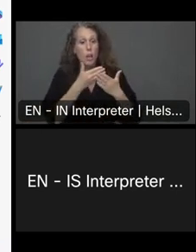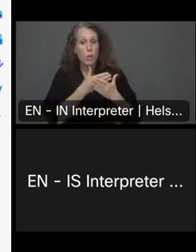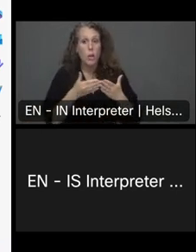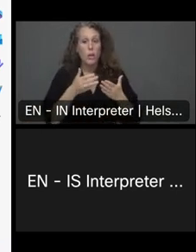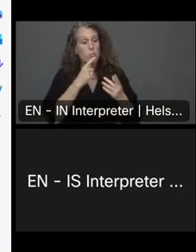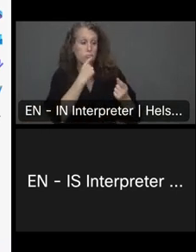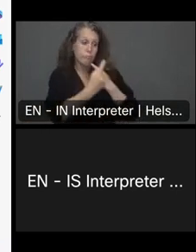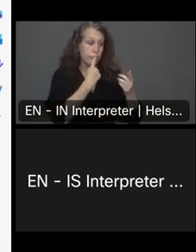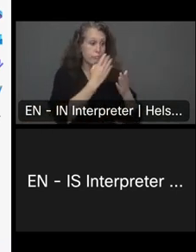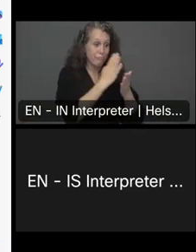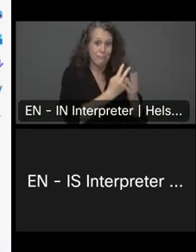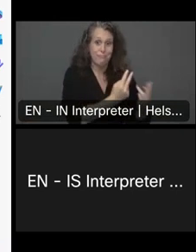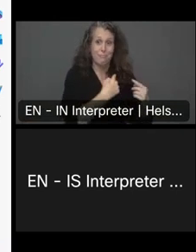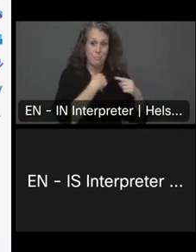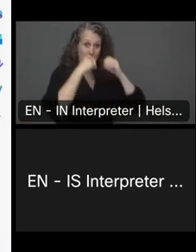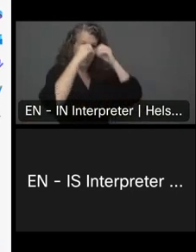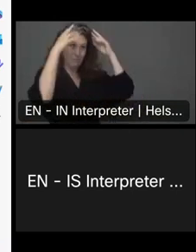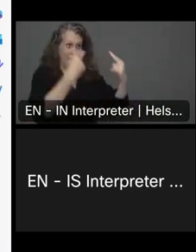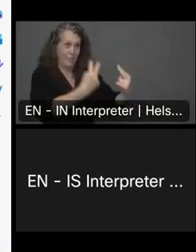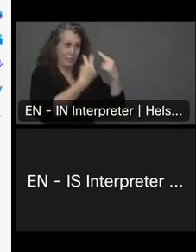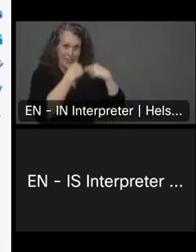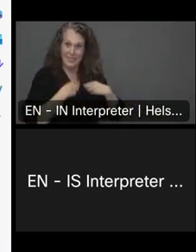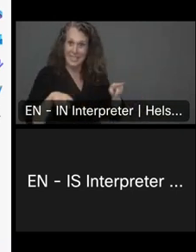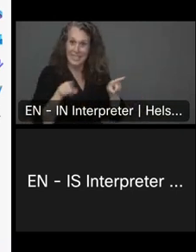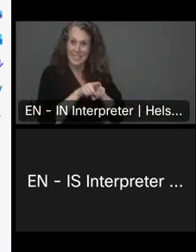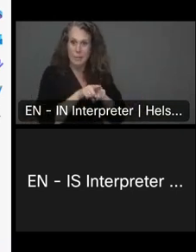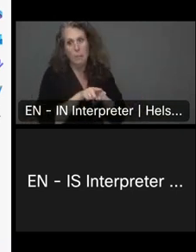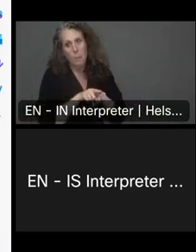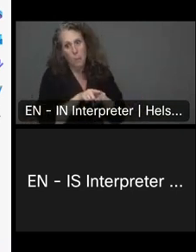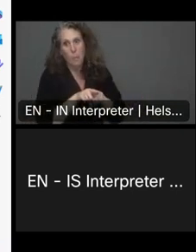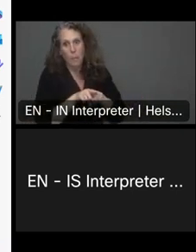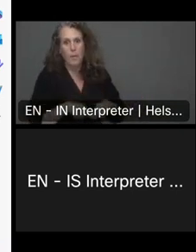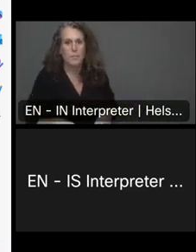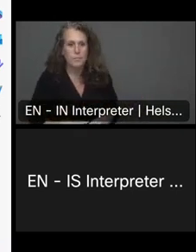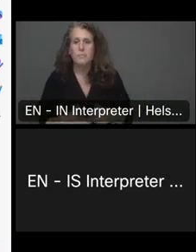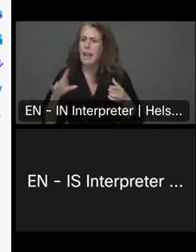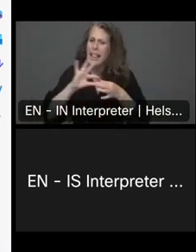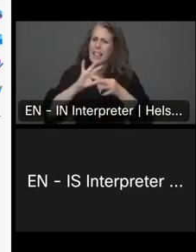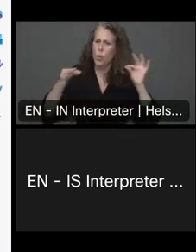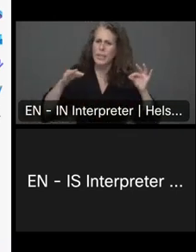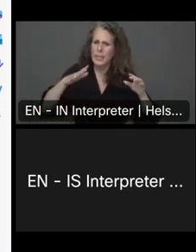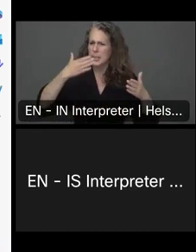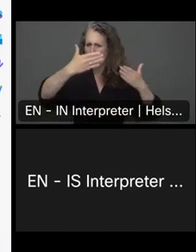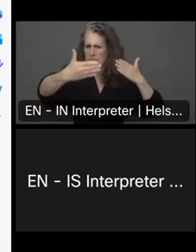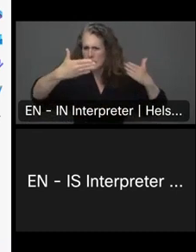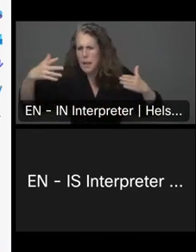versa. So this is something that we would expect to find cross-linguistically, but the degree and the